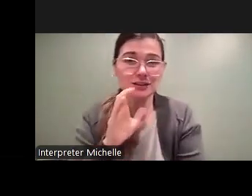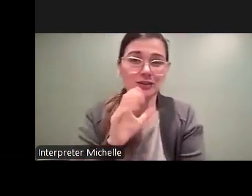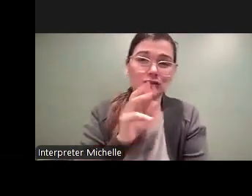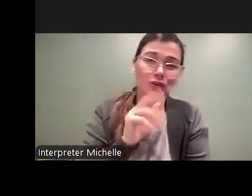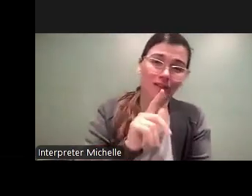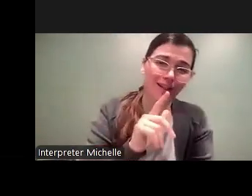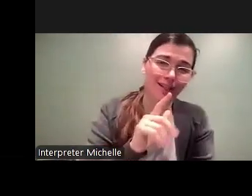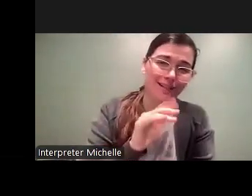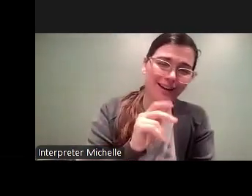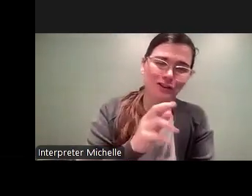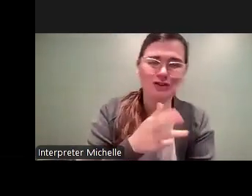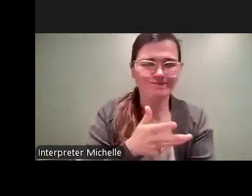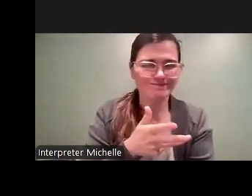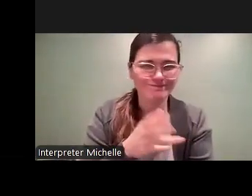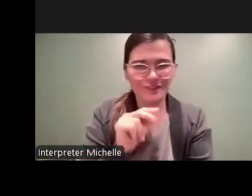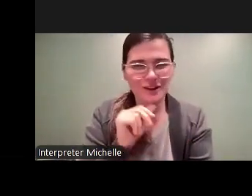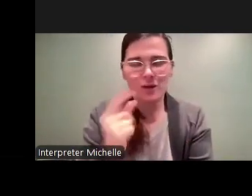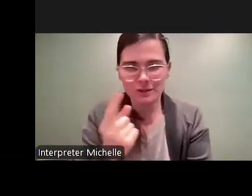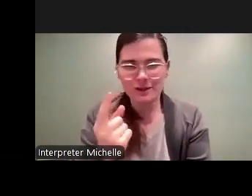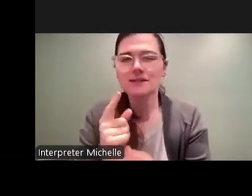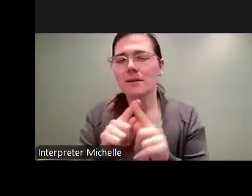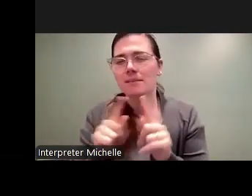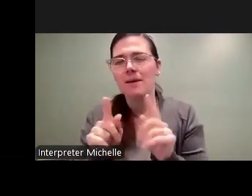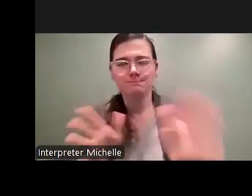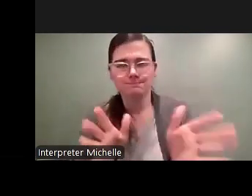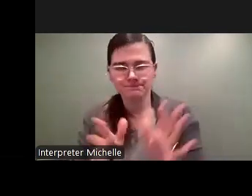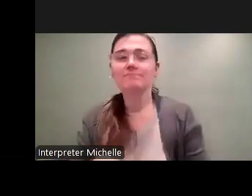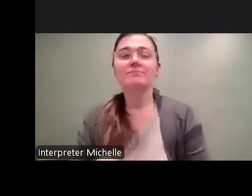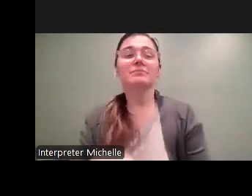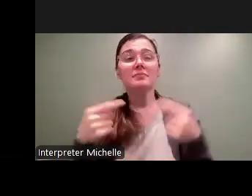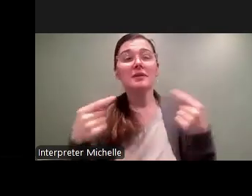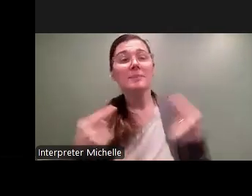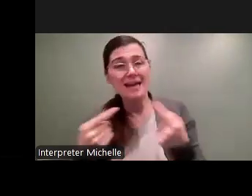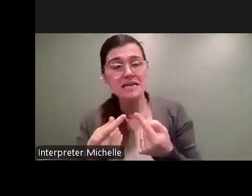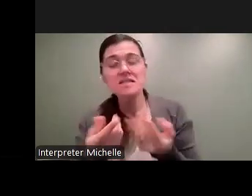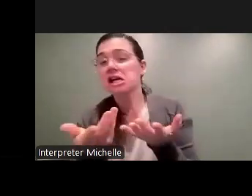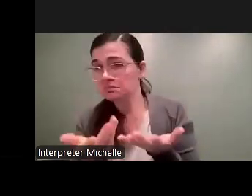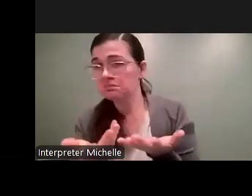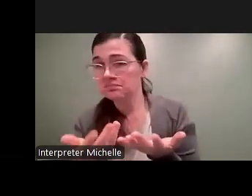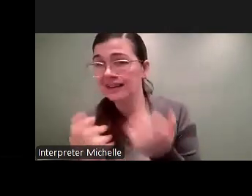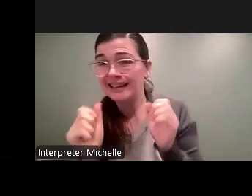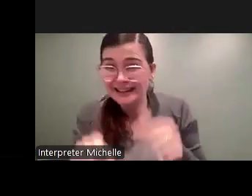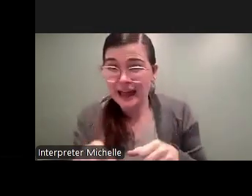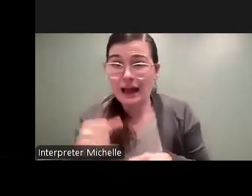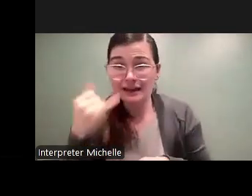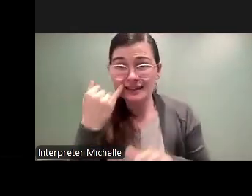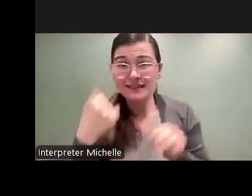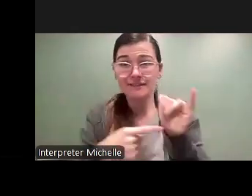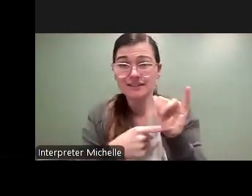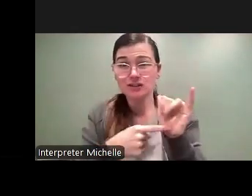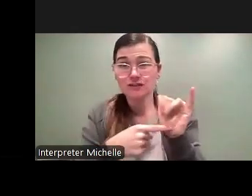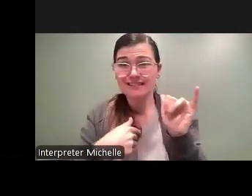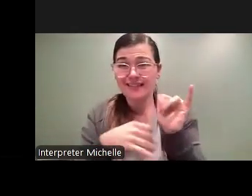Pain, yes, there would certainly be pain. It can be pain if there is a lesion on your cervix that is